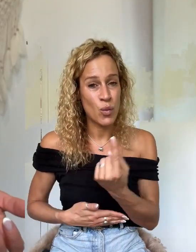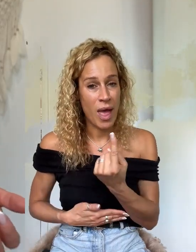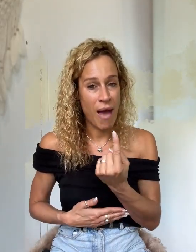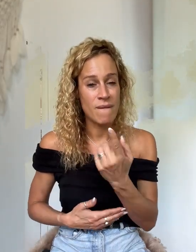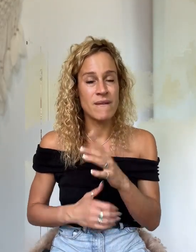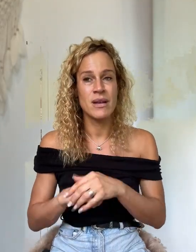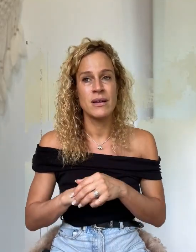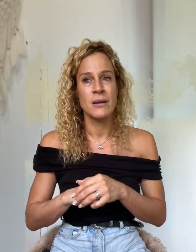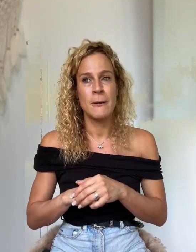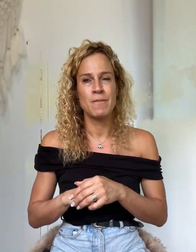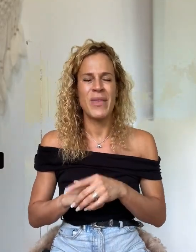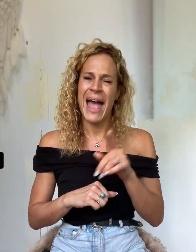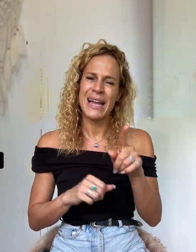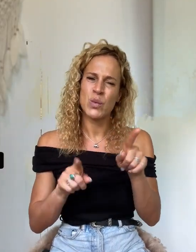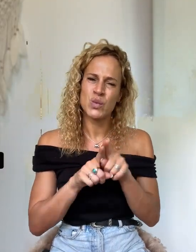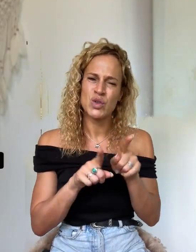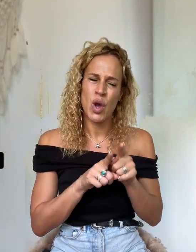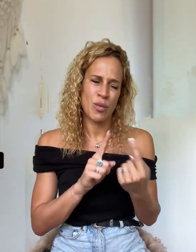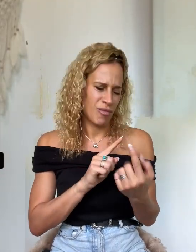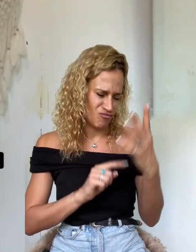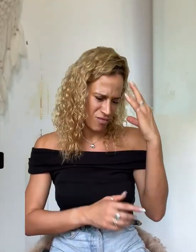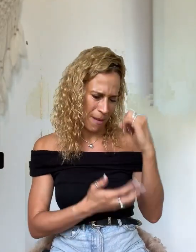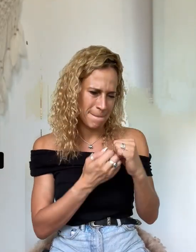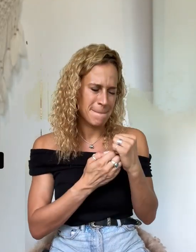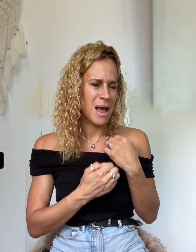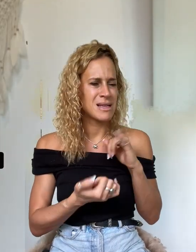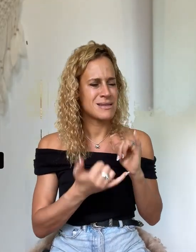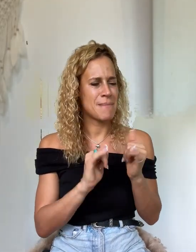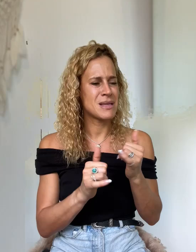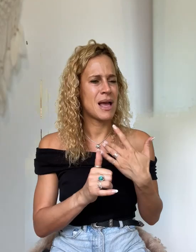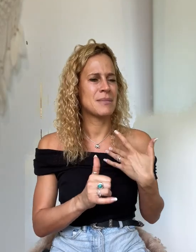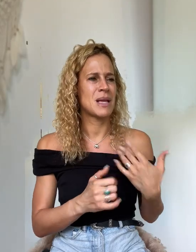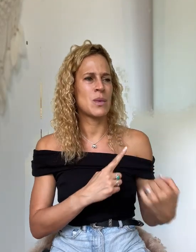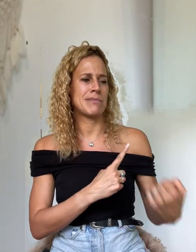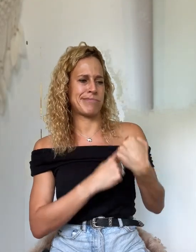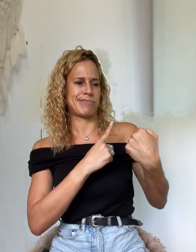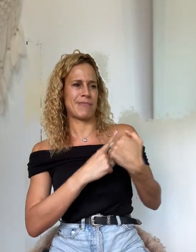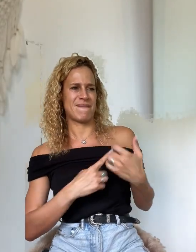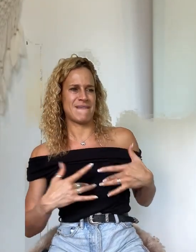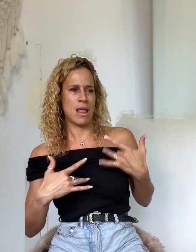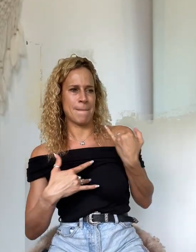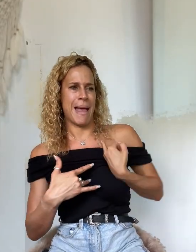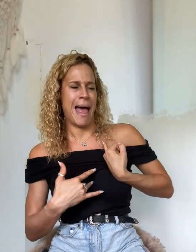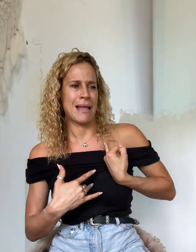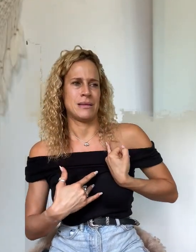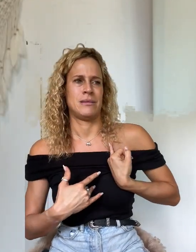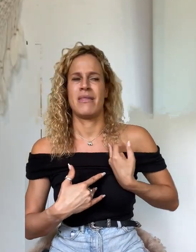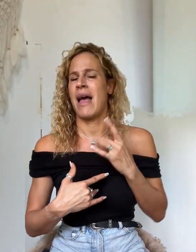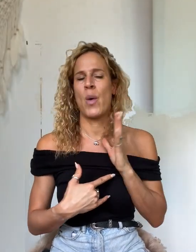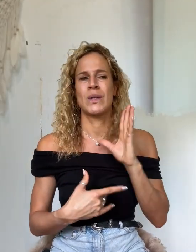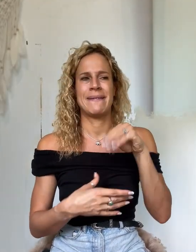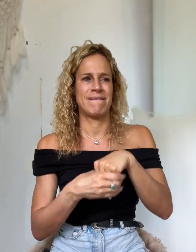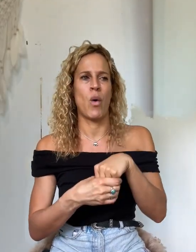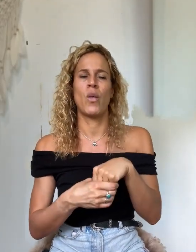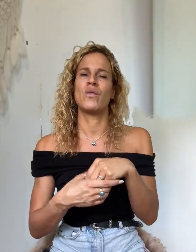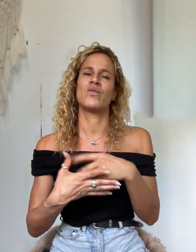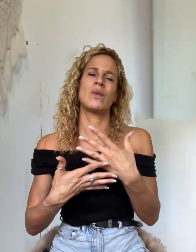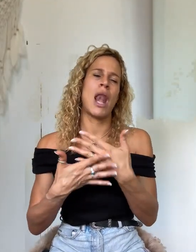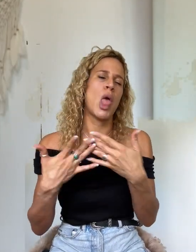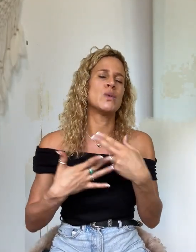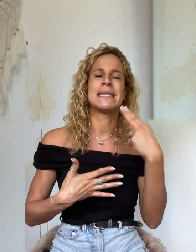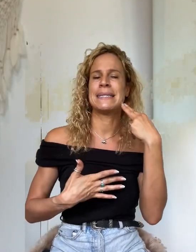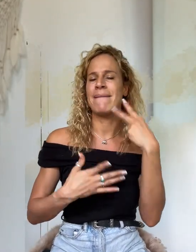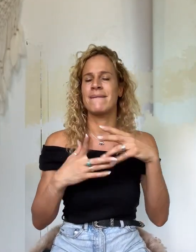yourself. I was sometimes made to feel really bad that I wasn't partaking in the